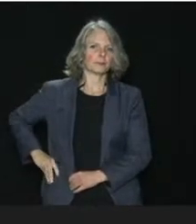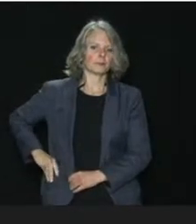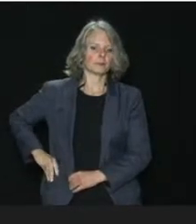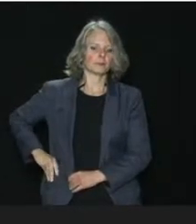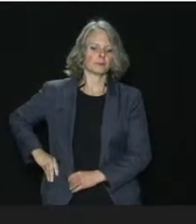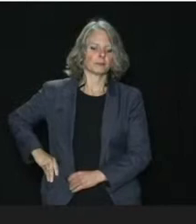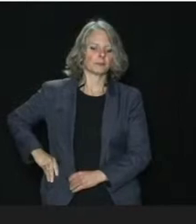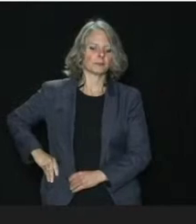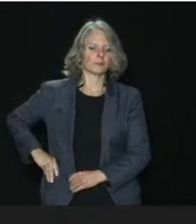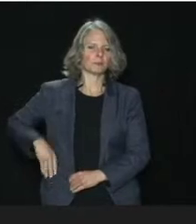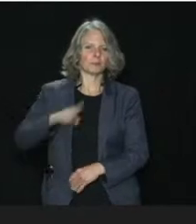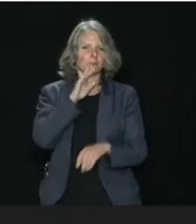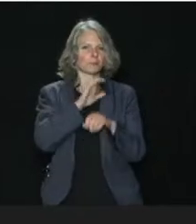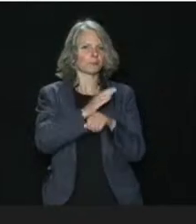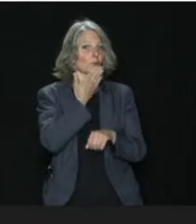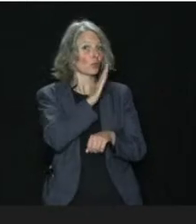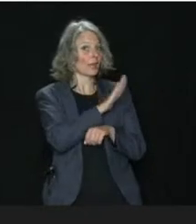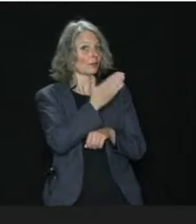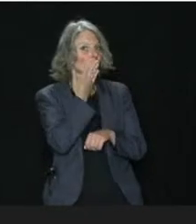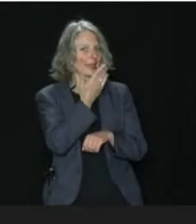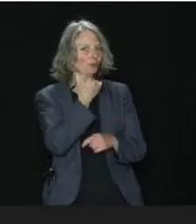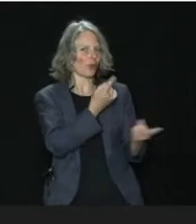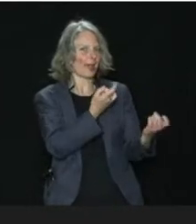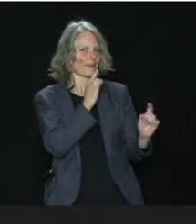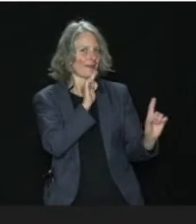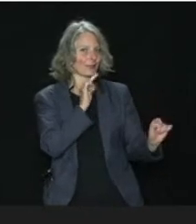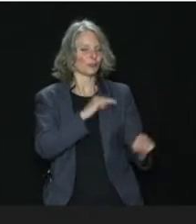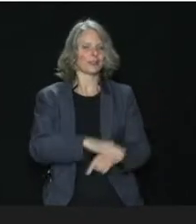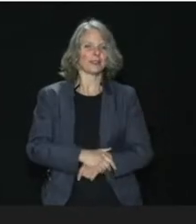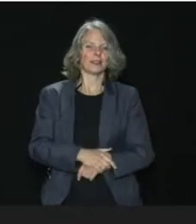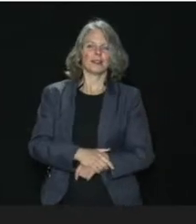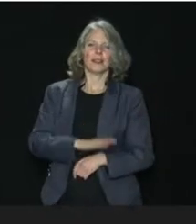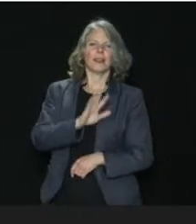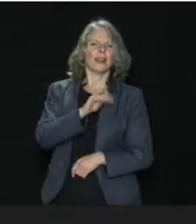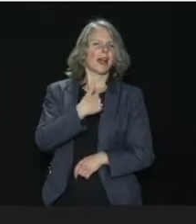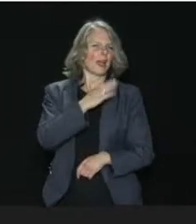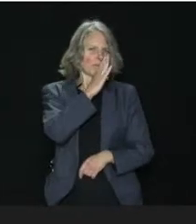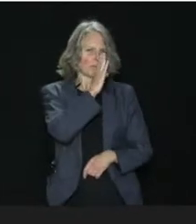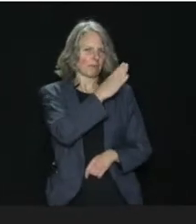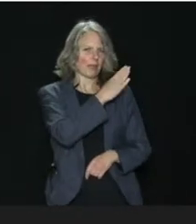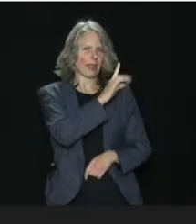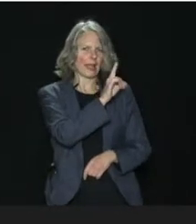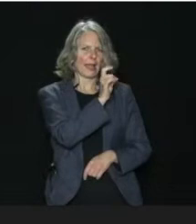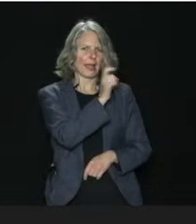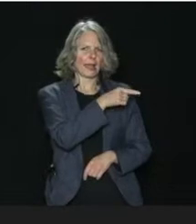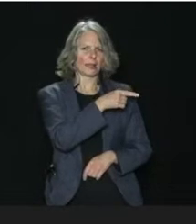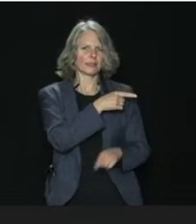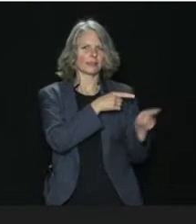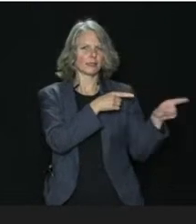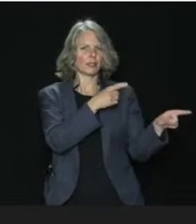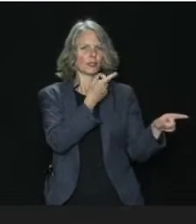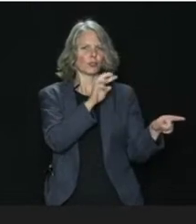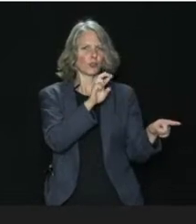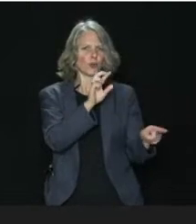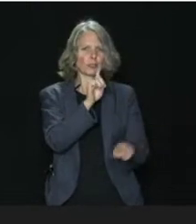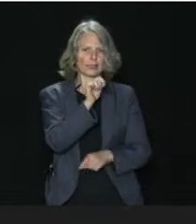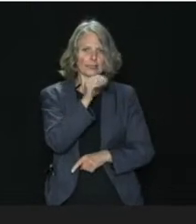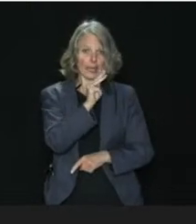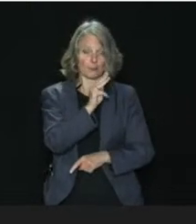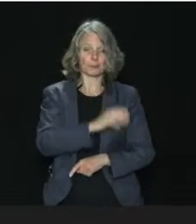Good afternoon. Thanks for taking our questions. I guess my question would be for Dr.